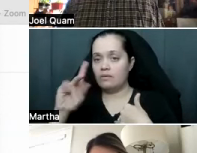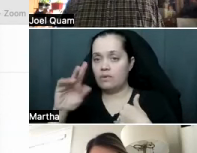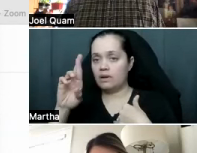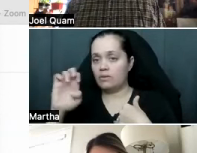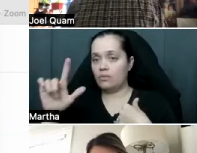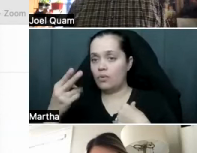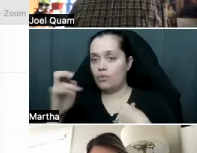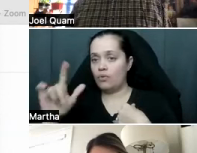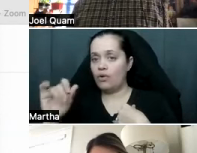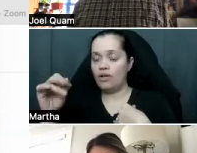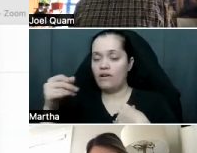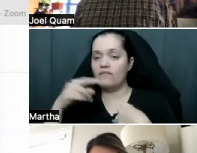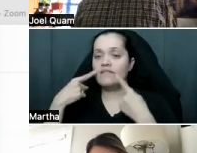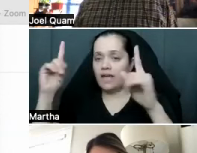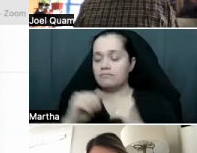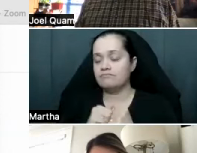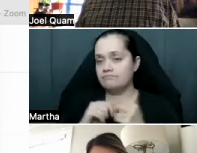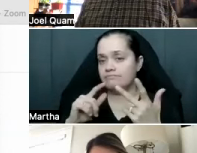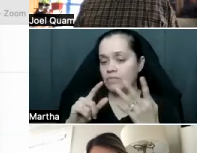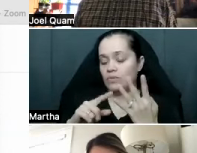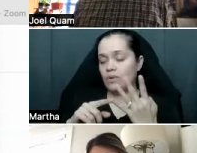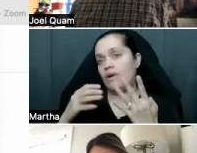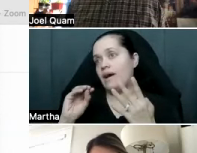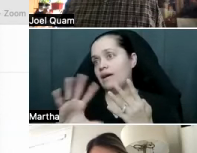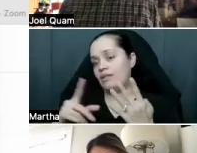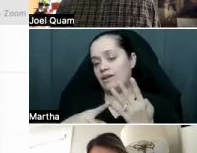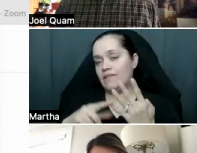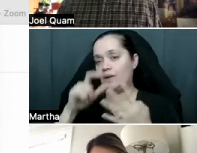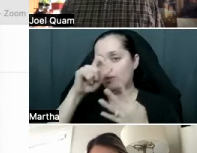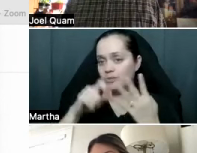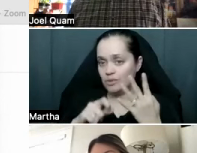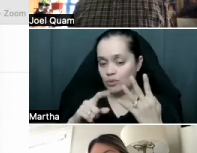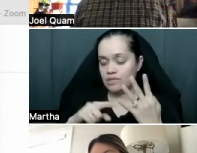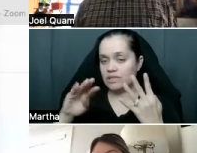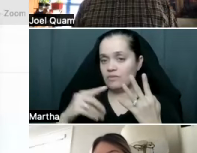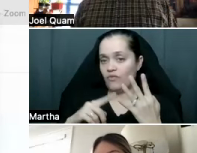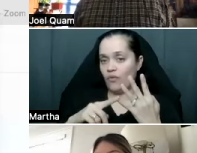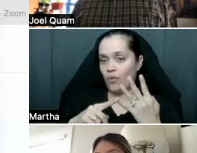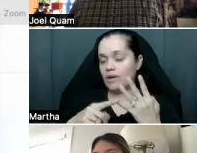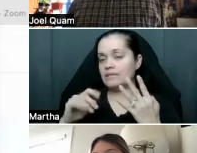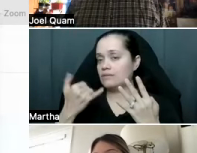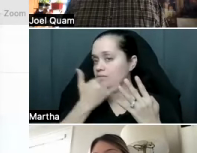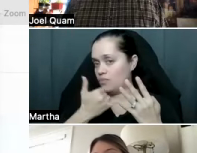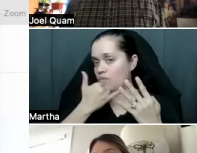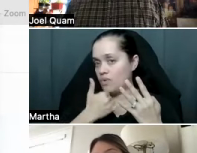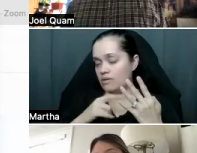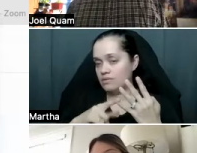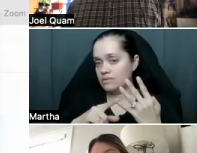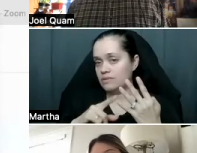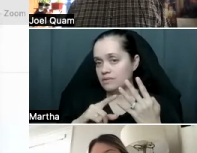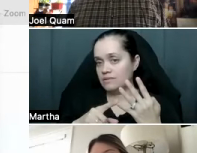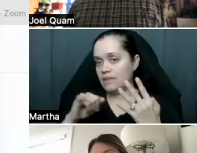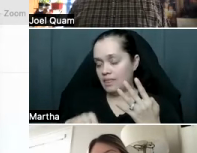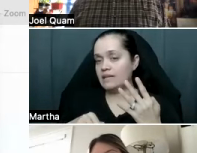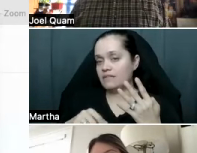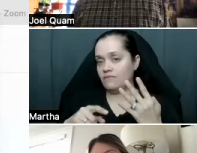Fame. Well, clearly, if that were a multiple choice question on the test, you would choose the last